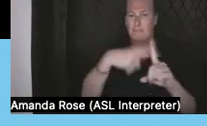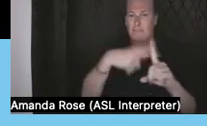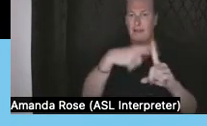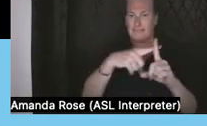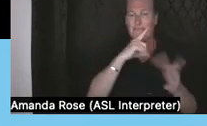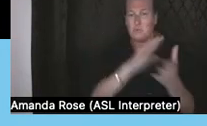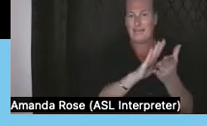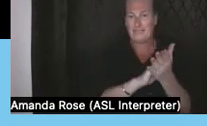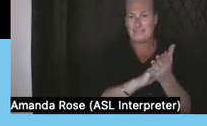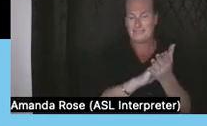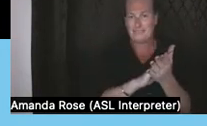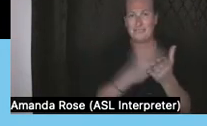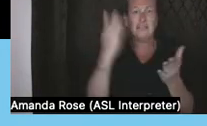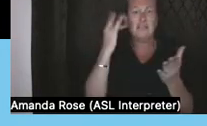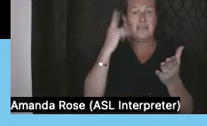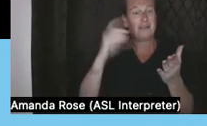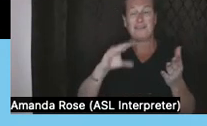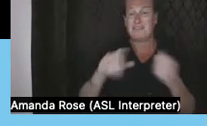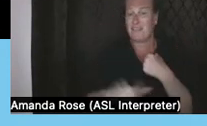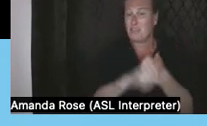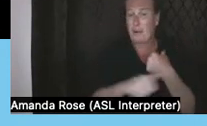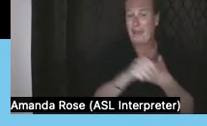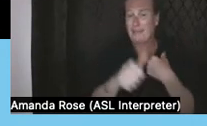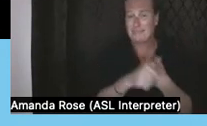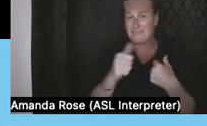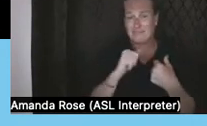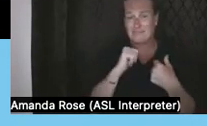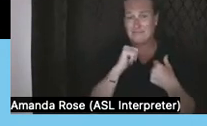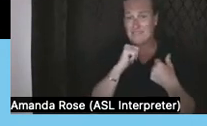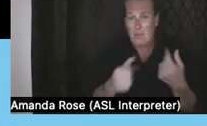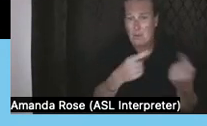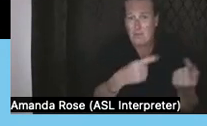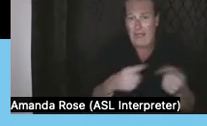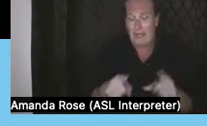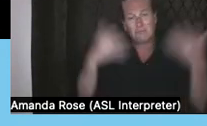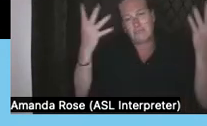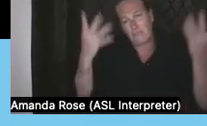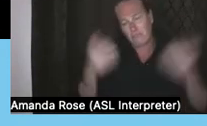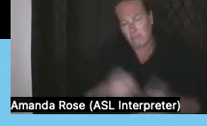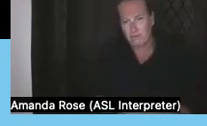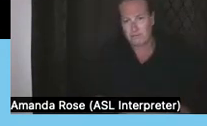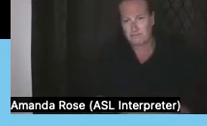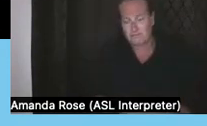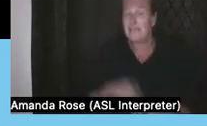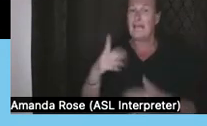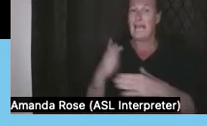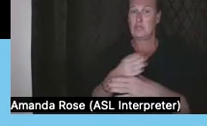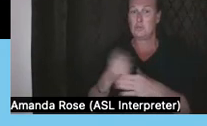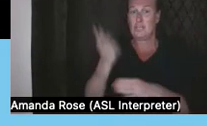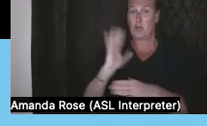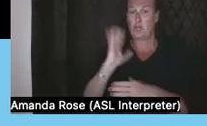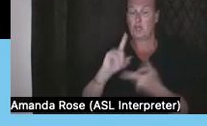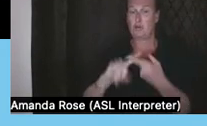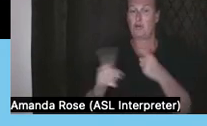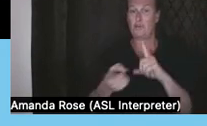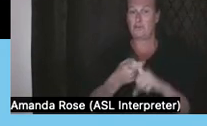giving them empty threats, as the example that you provided earlier. One thing you shared earlier, like, I think your friend was telling you, I